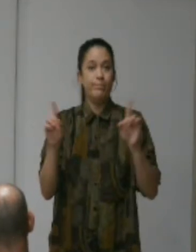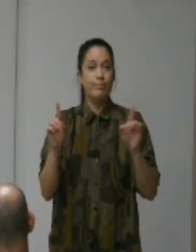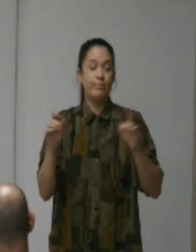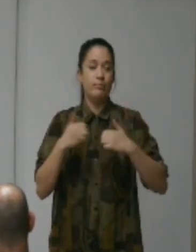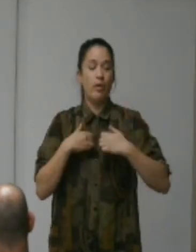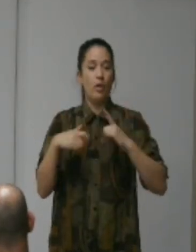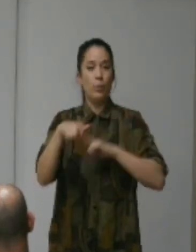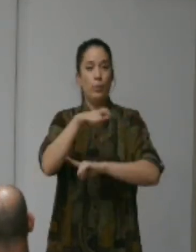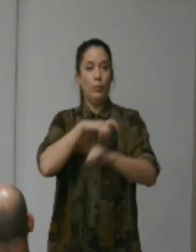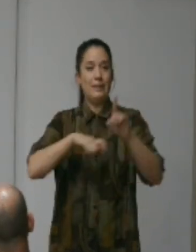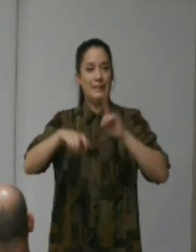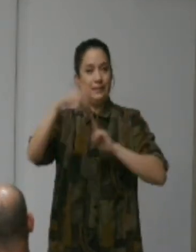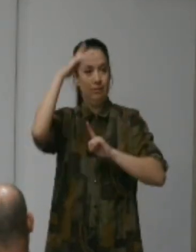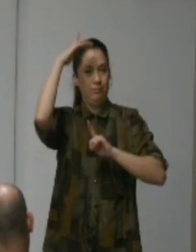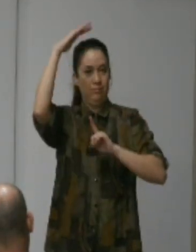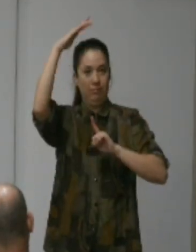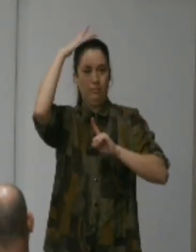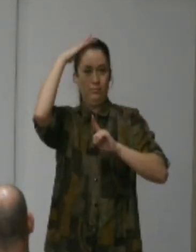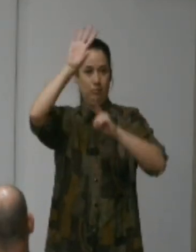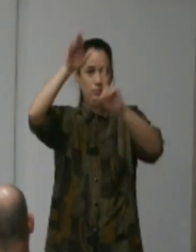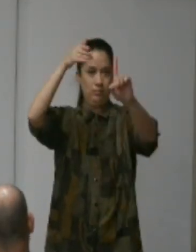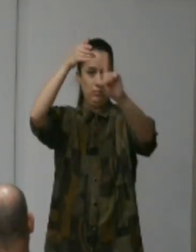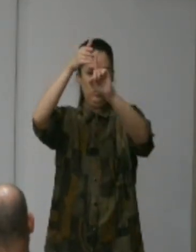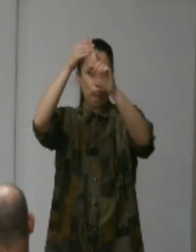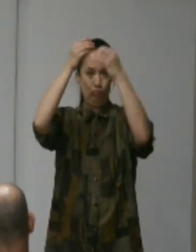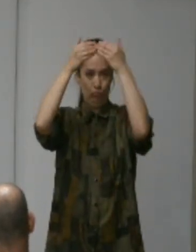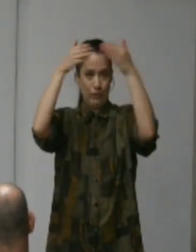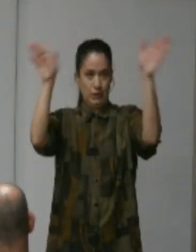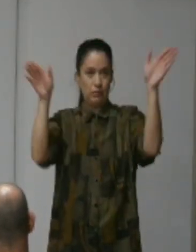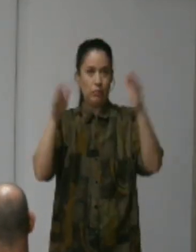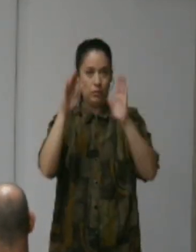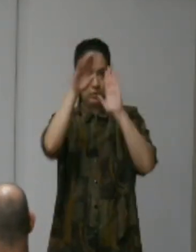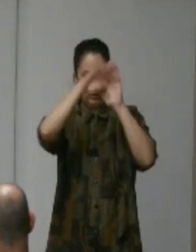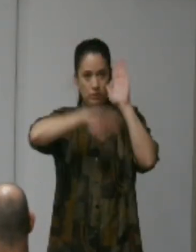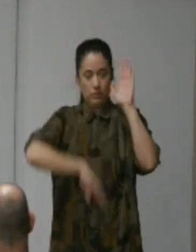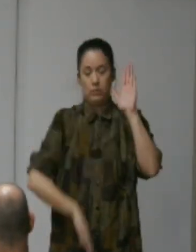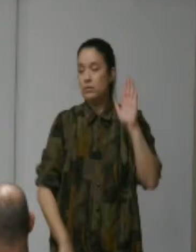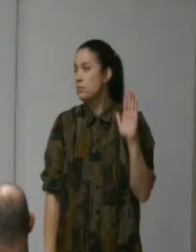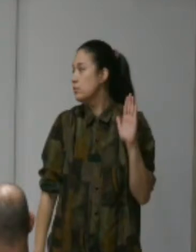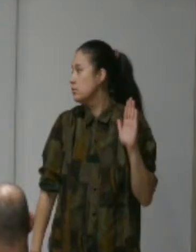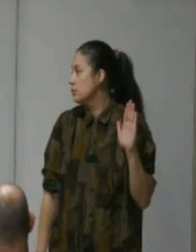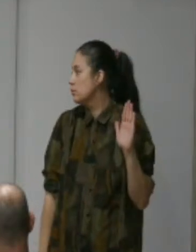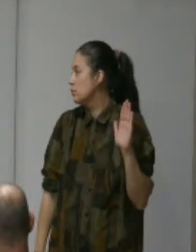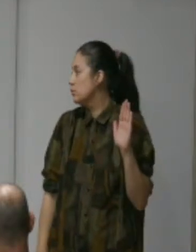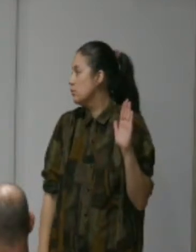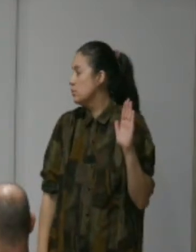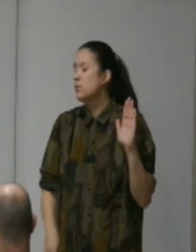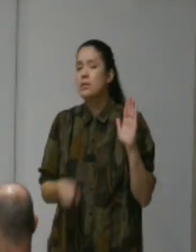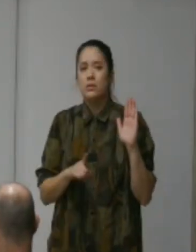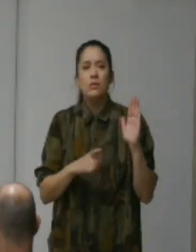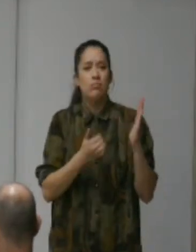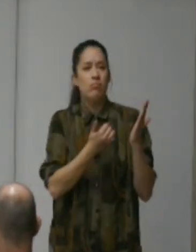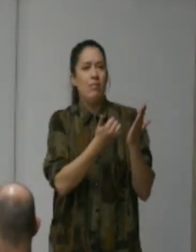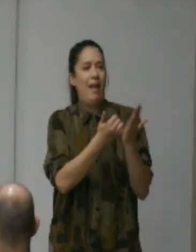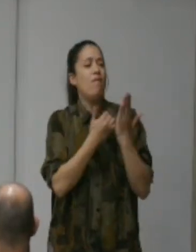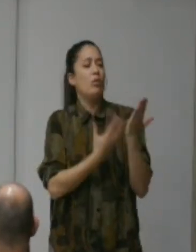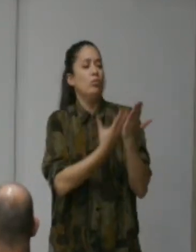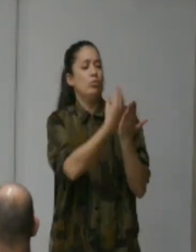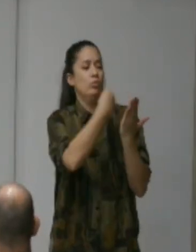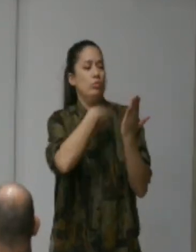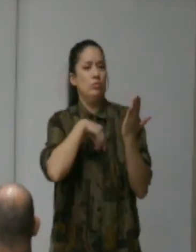community principles which guide our work at Healing Justice London, which can be helpful in this space and which come